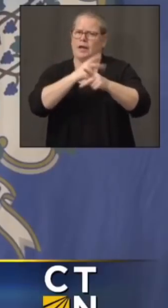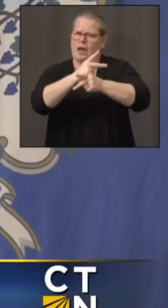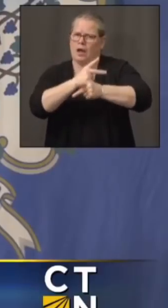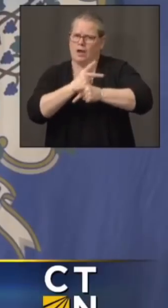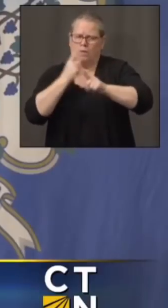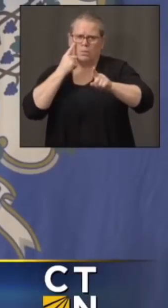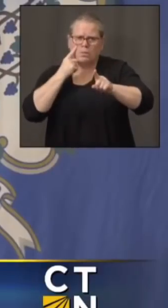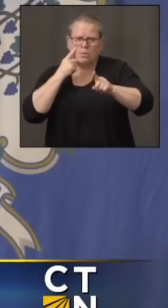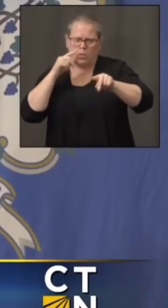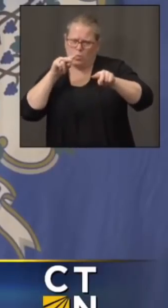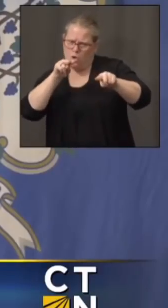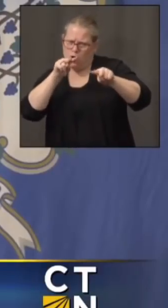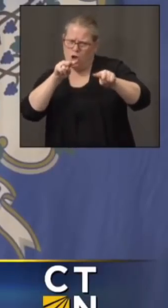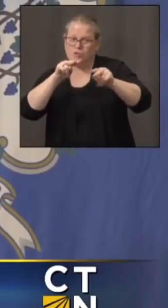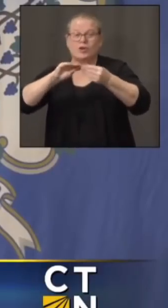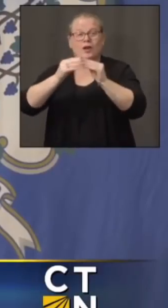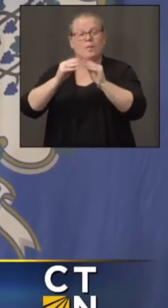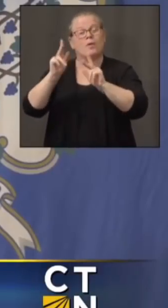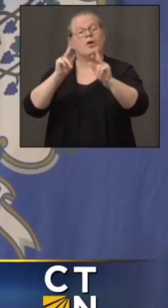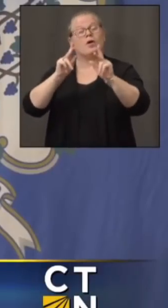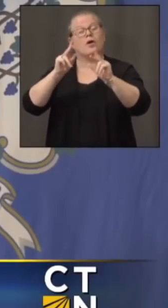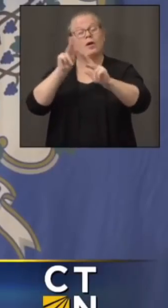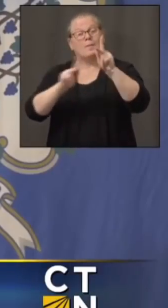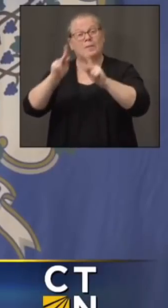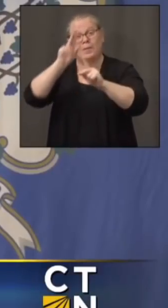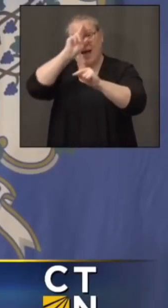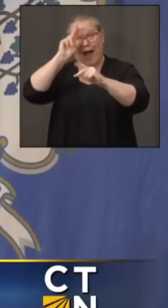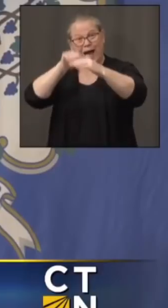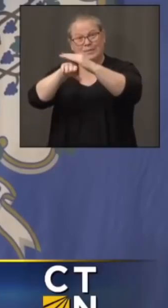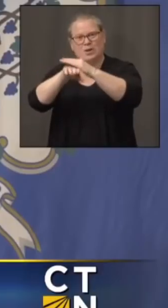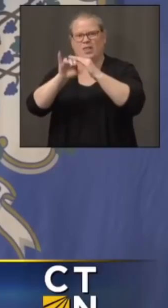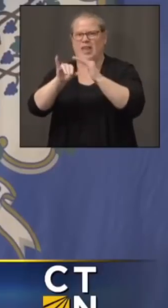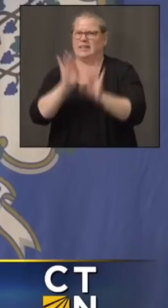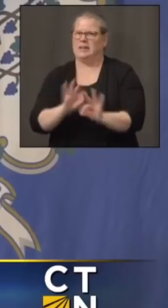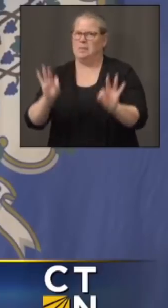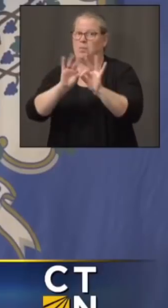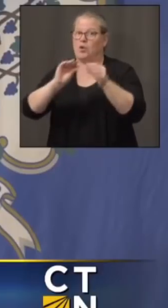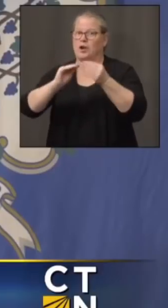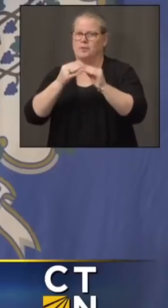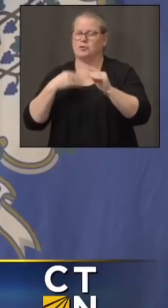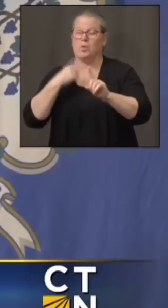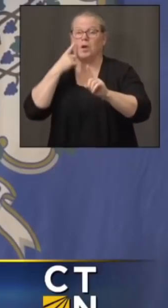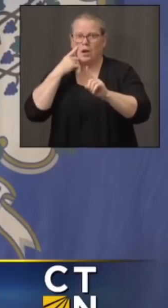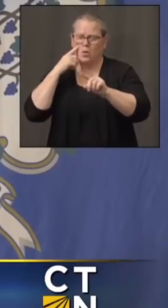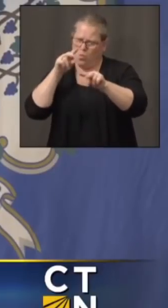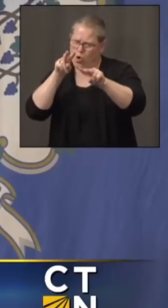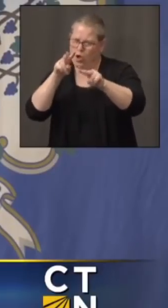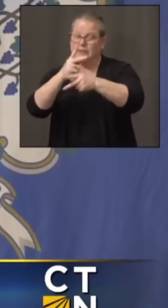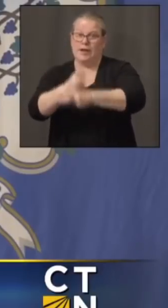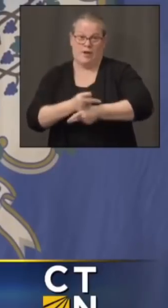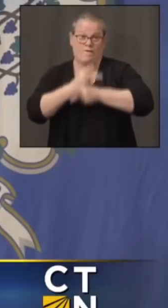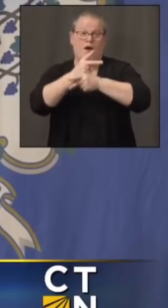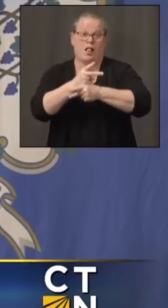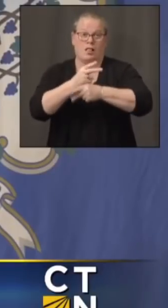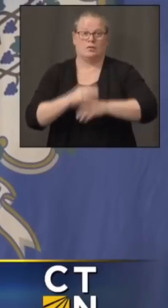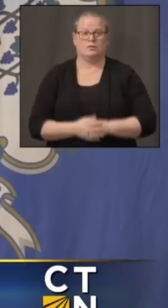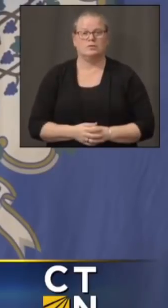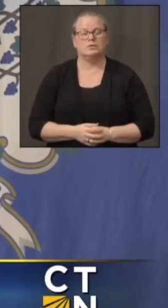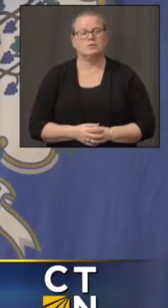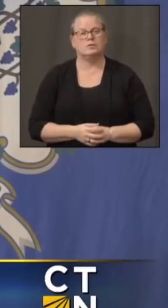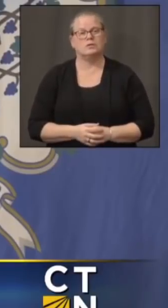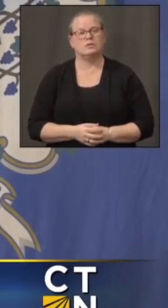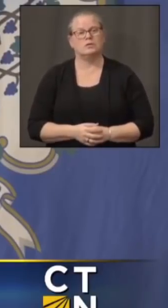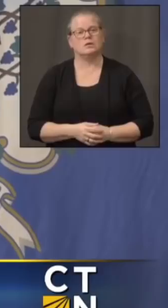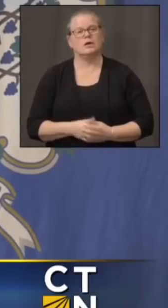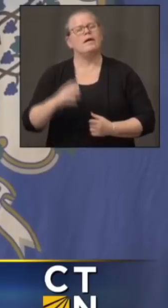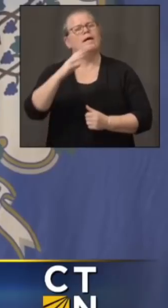with hospitalizations as a key metric. And secondly, how long are you going to give the rollback to work, the one that you put in place